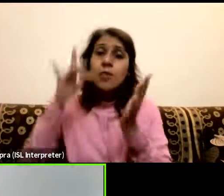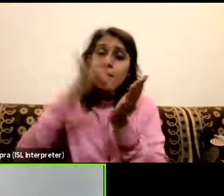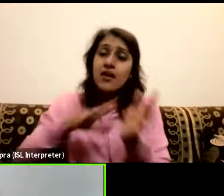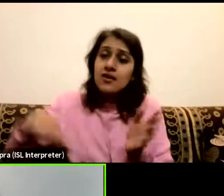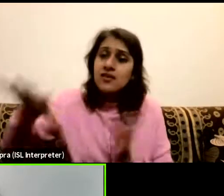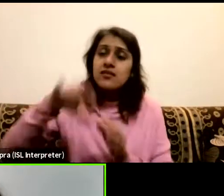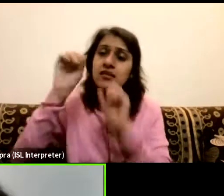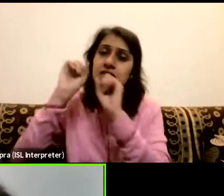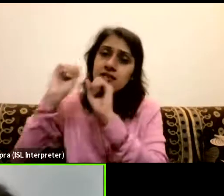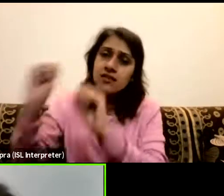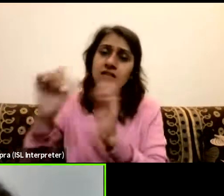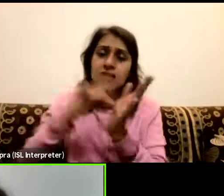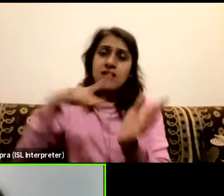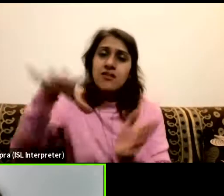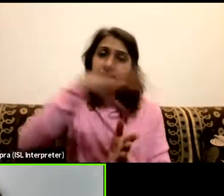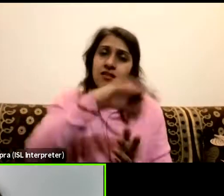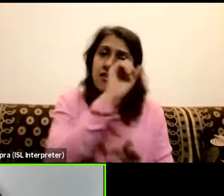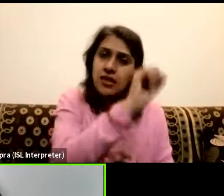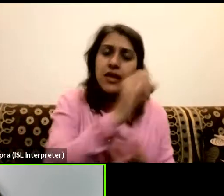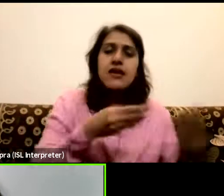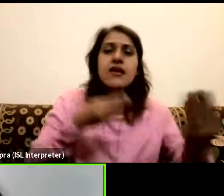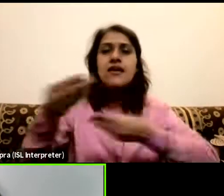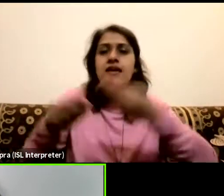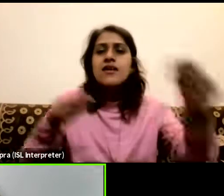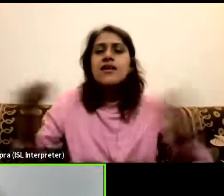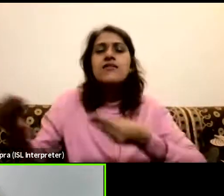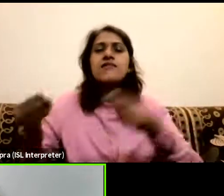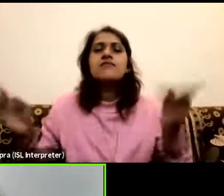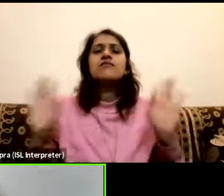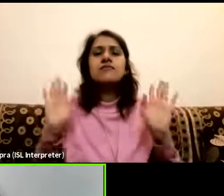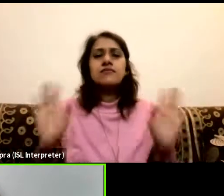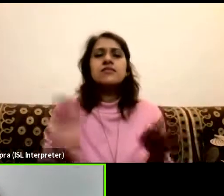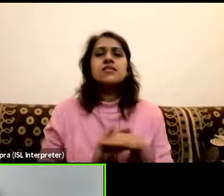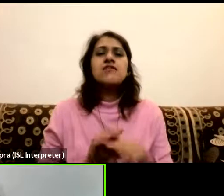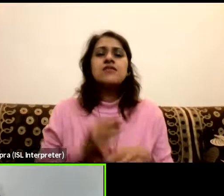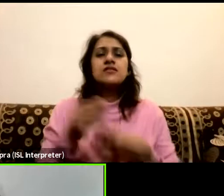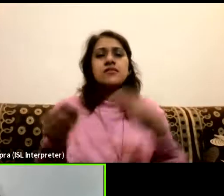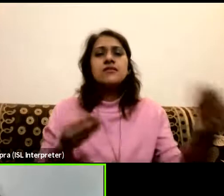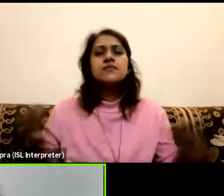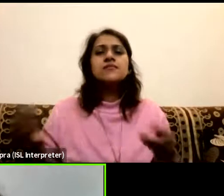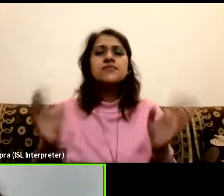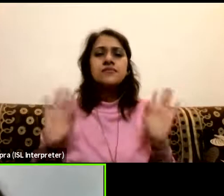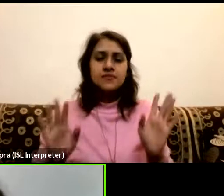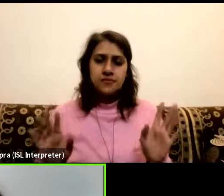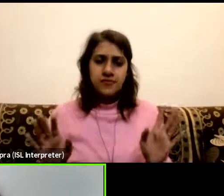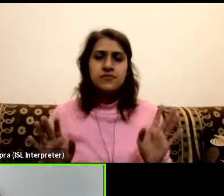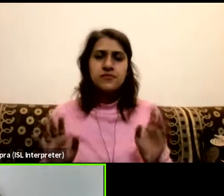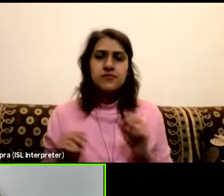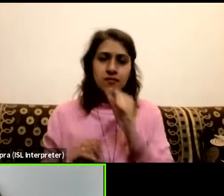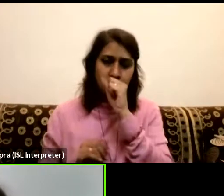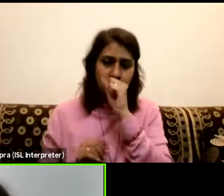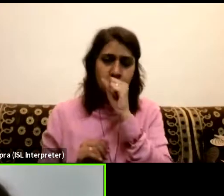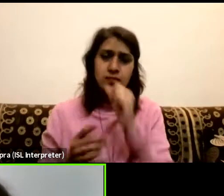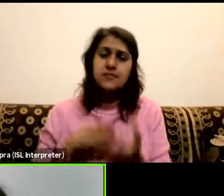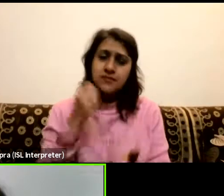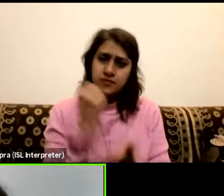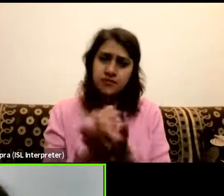I think one of the more long-term situations is that we we work